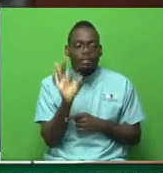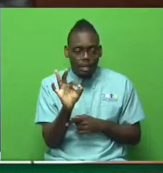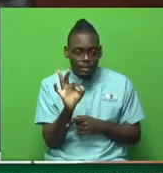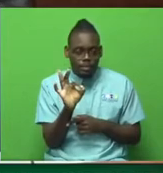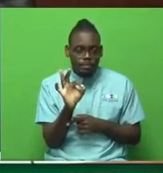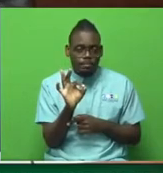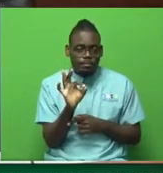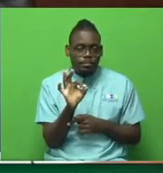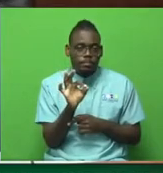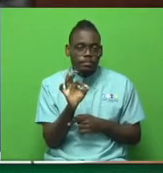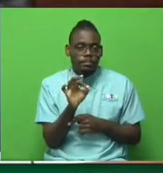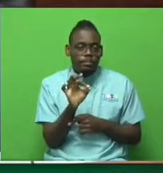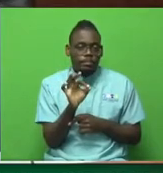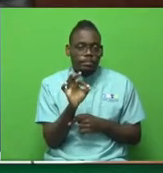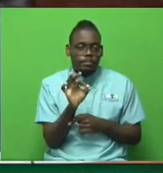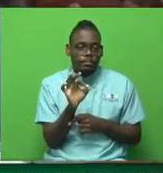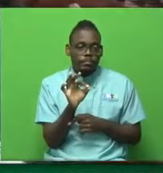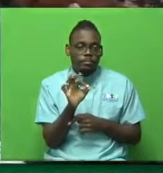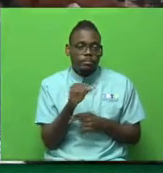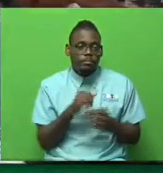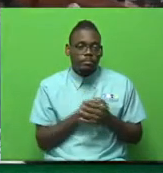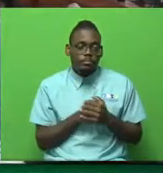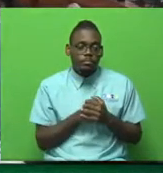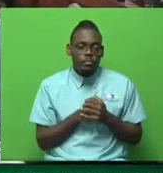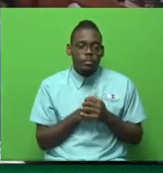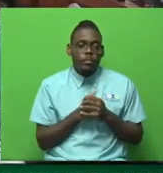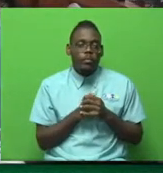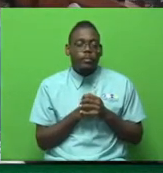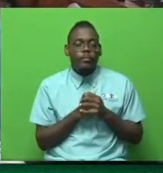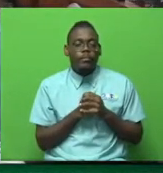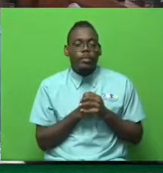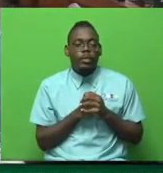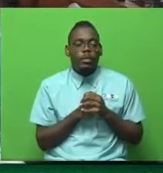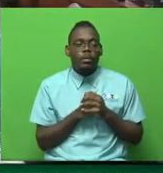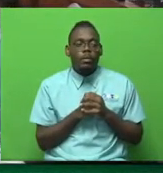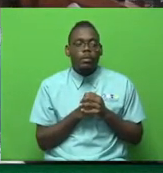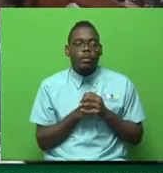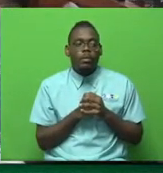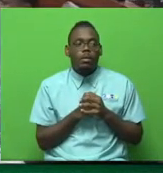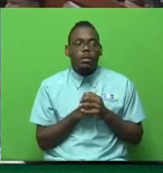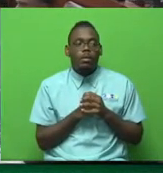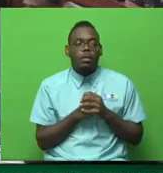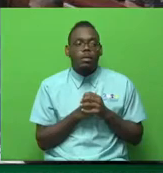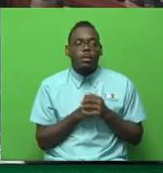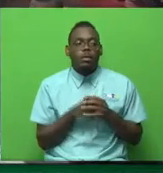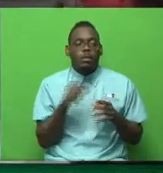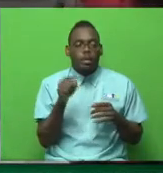49 Mr Deputy speaker the subject is safe